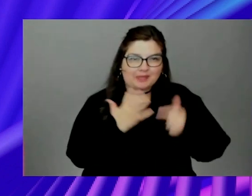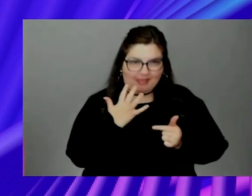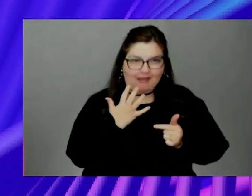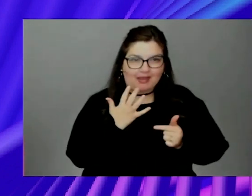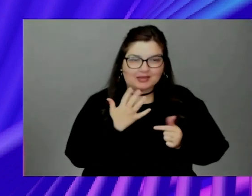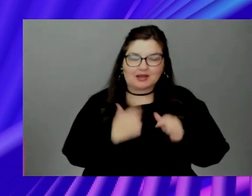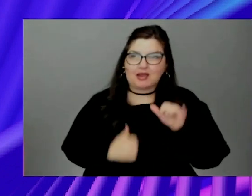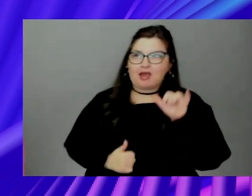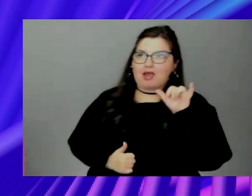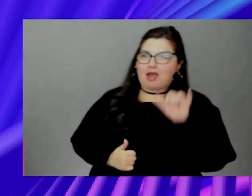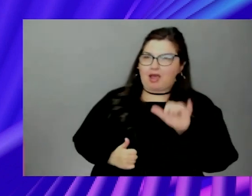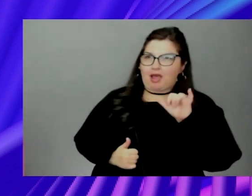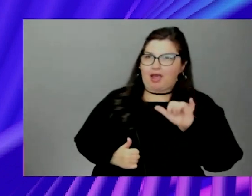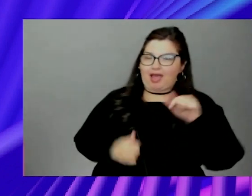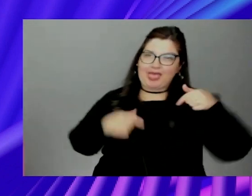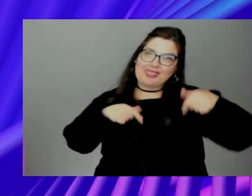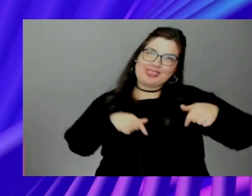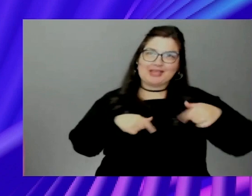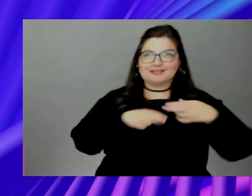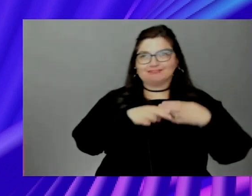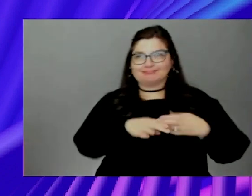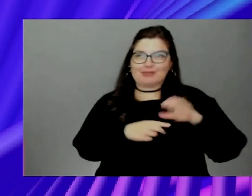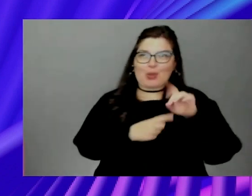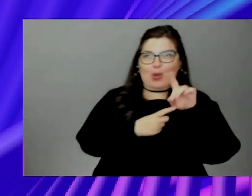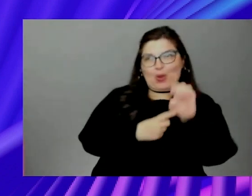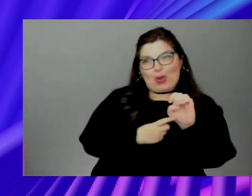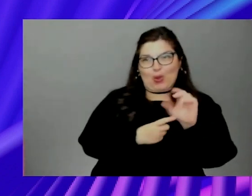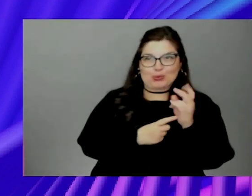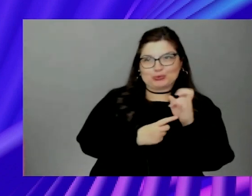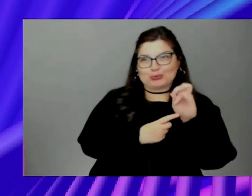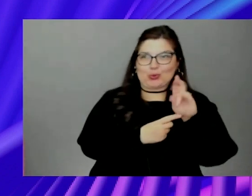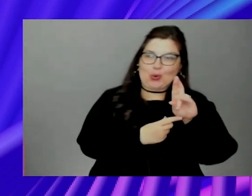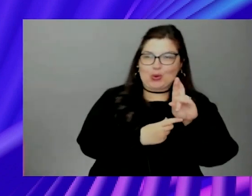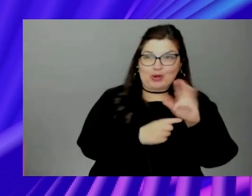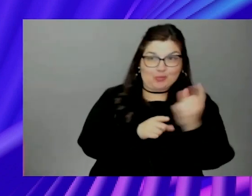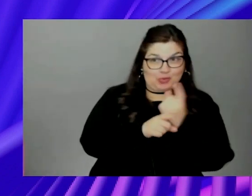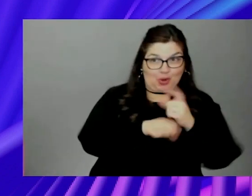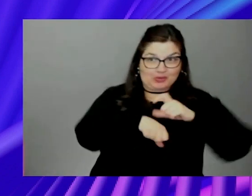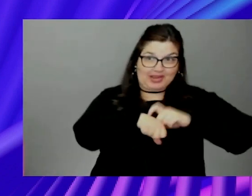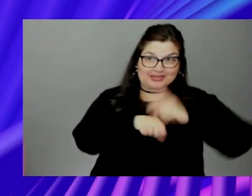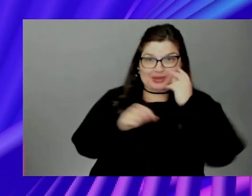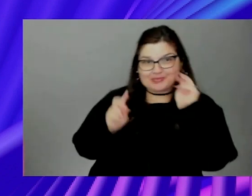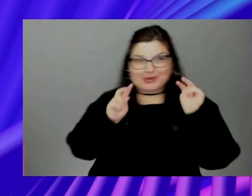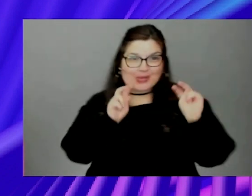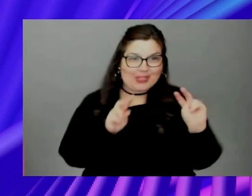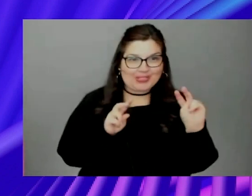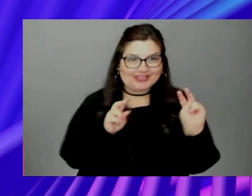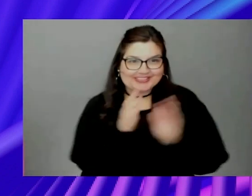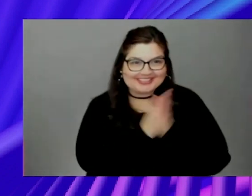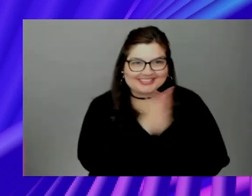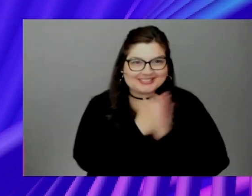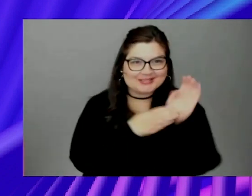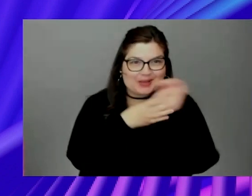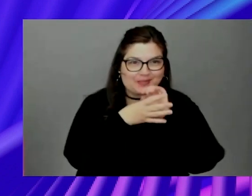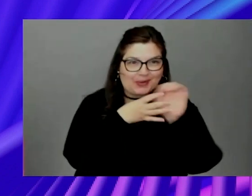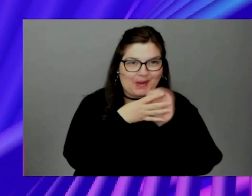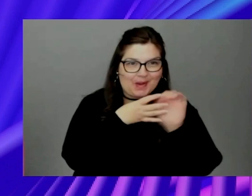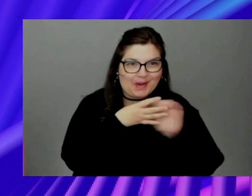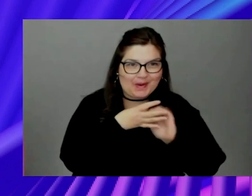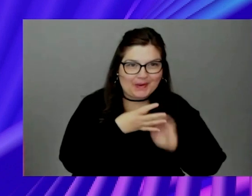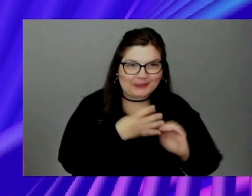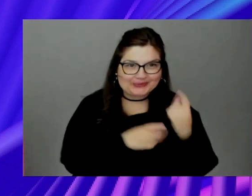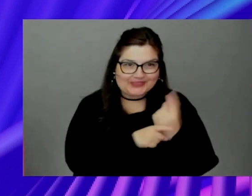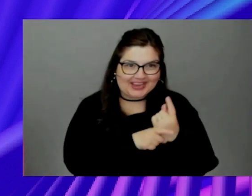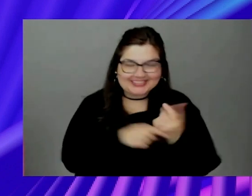Code Corner. So this could well be an appropriate time to go and look at some code, right? All right. All right. Let's do